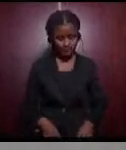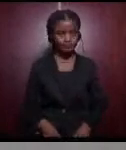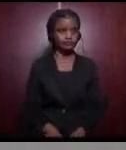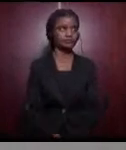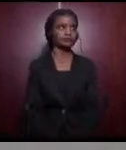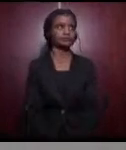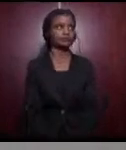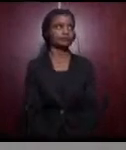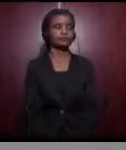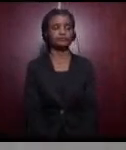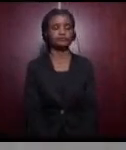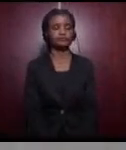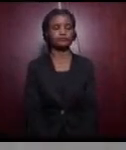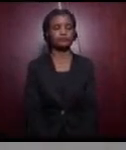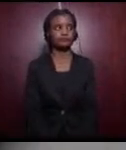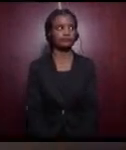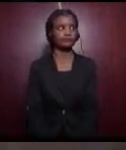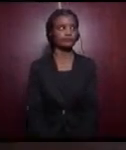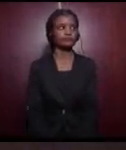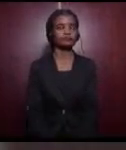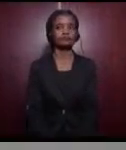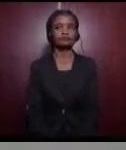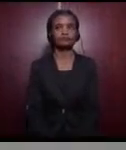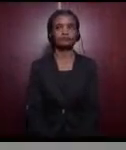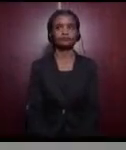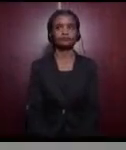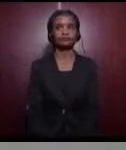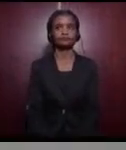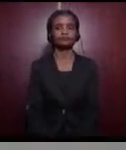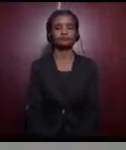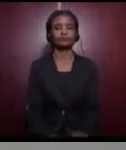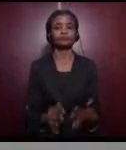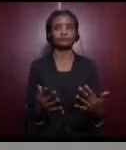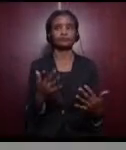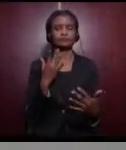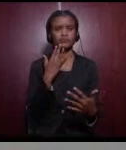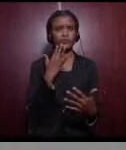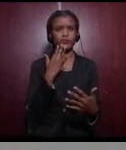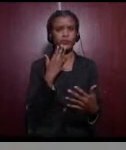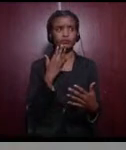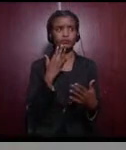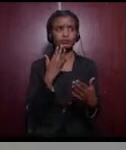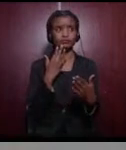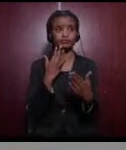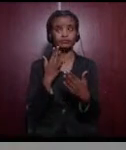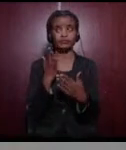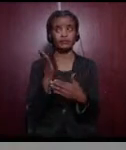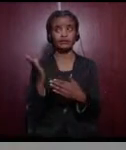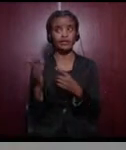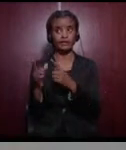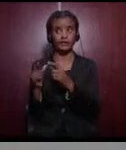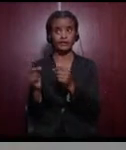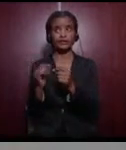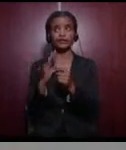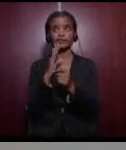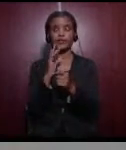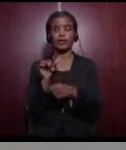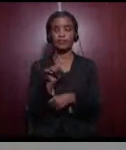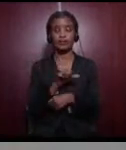John, masesicedile ngapha ngizocela sibuyele kula bhuti ne. The second